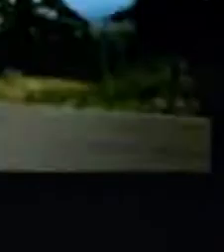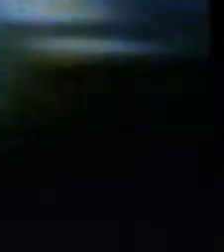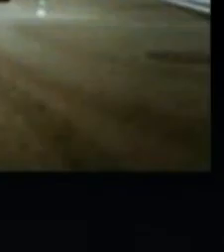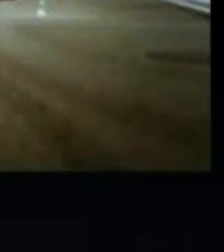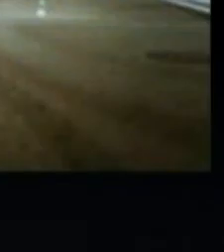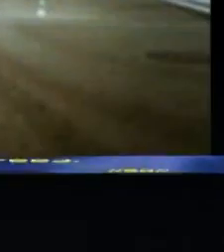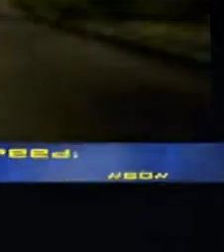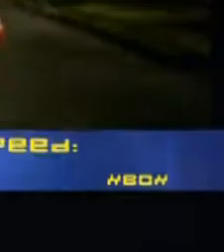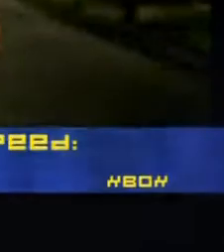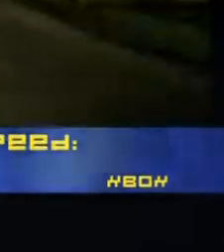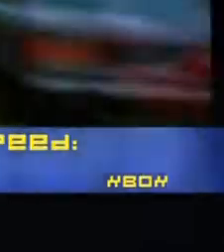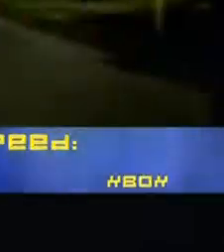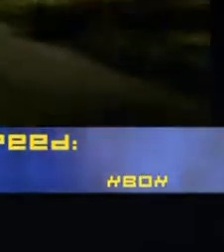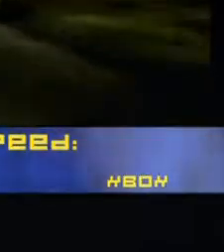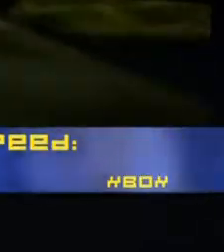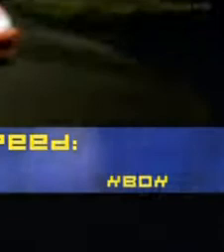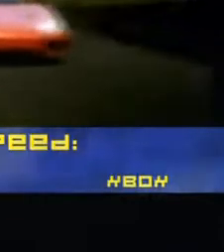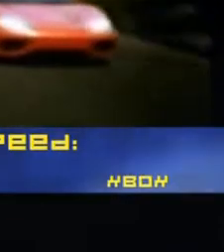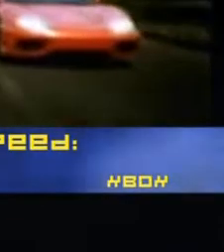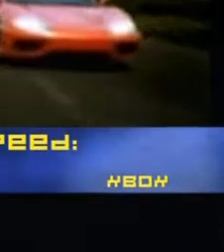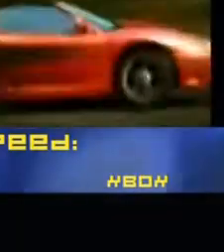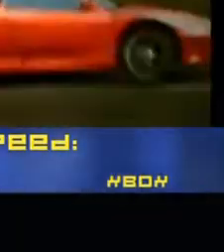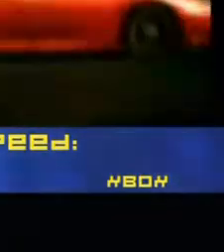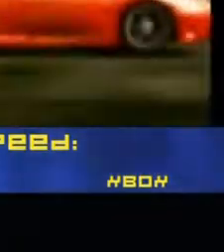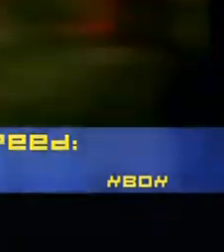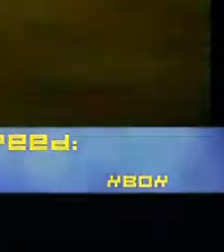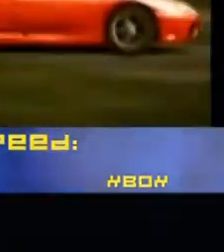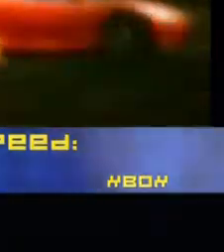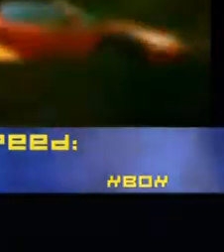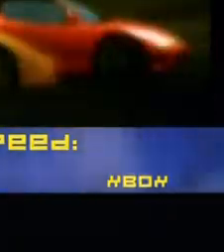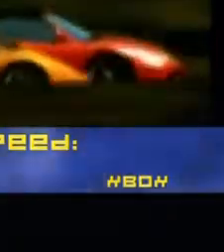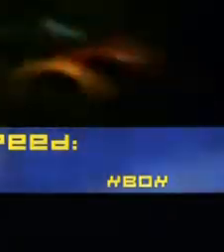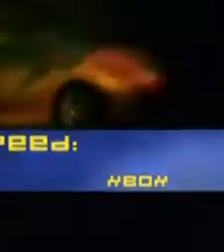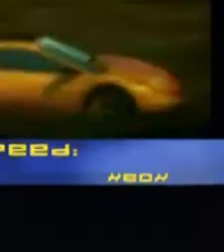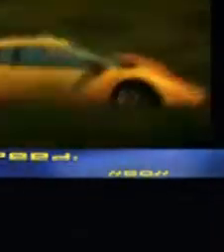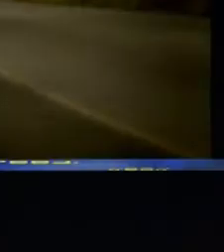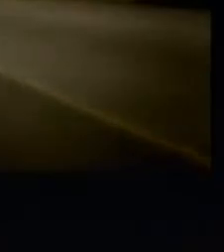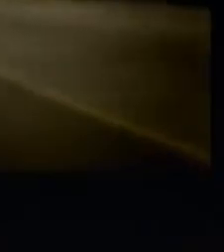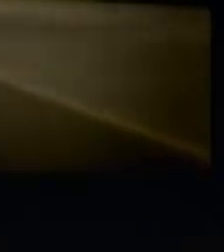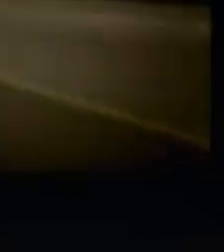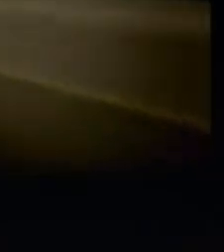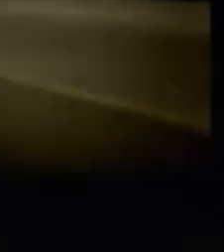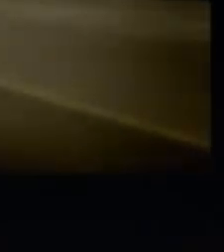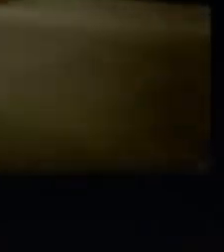But this is Need for Speed Hot Pursuit 2 on the Xbox, like it says on the caption.